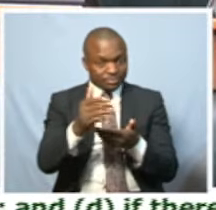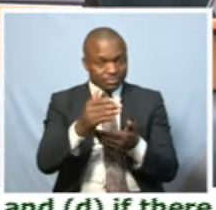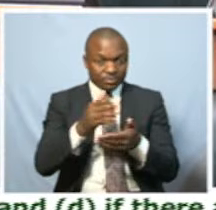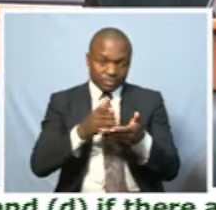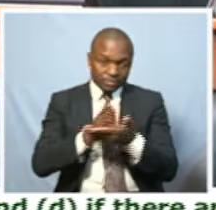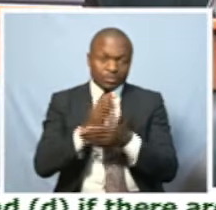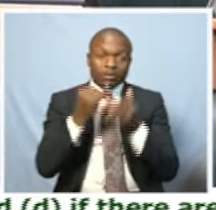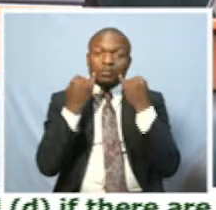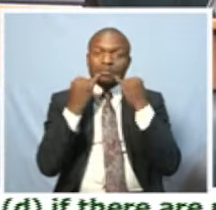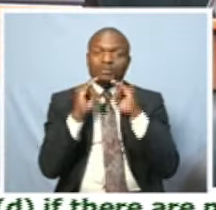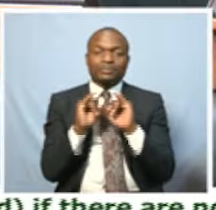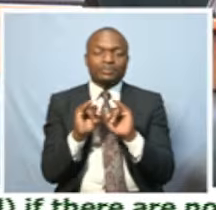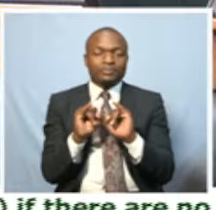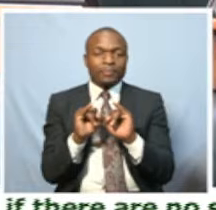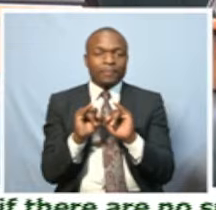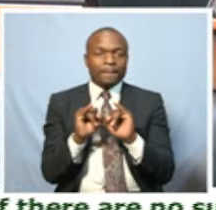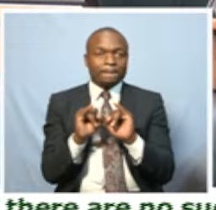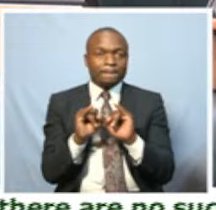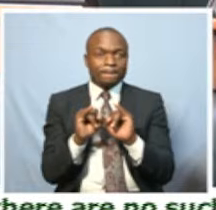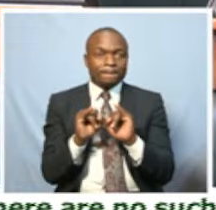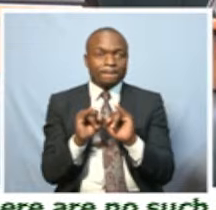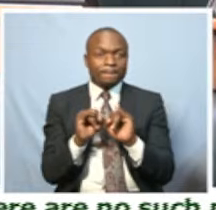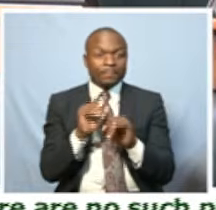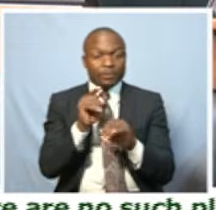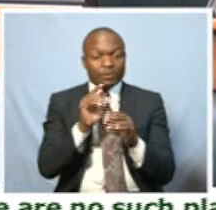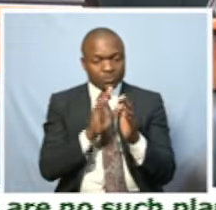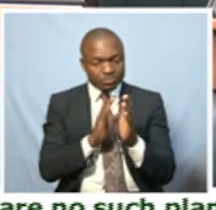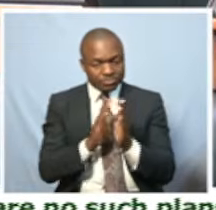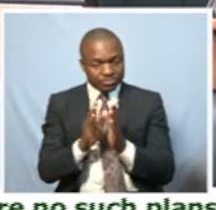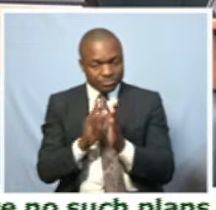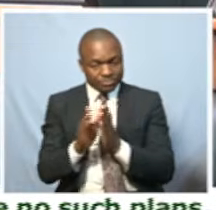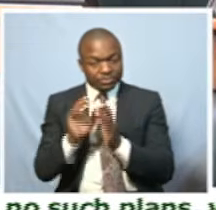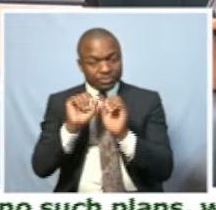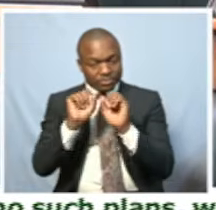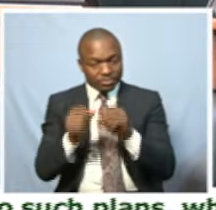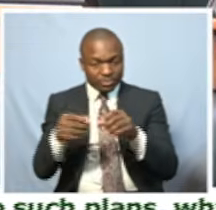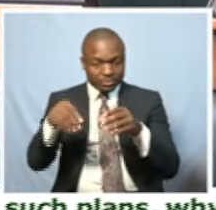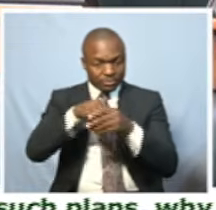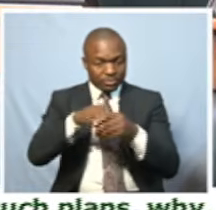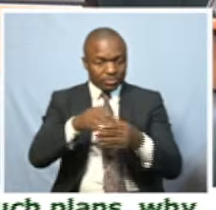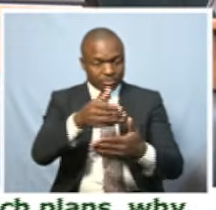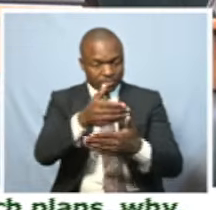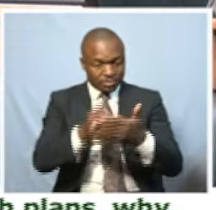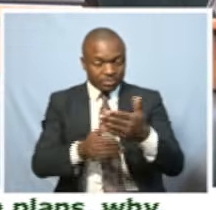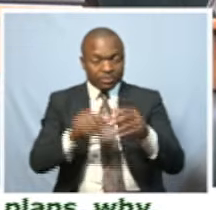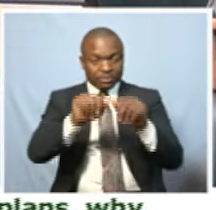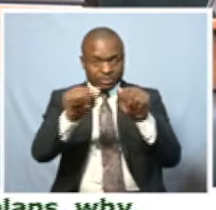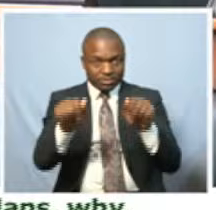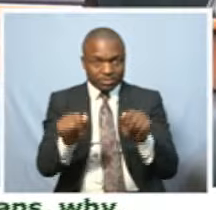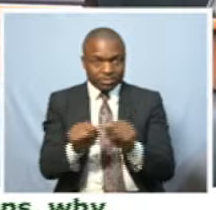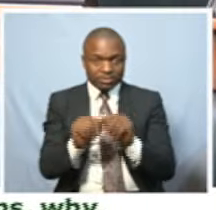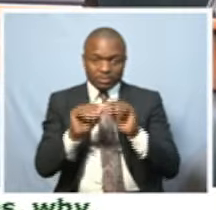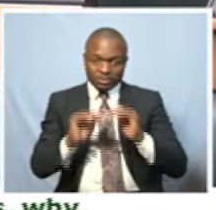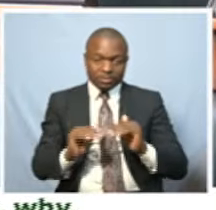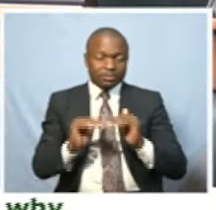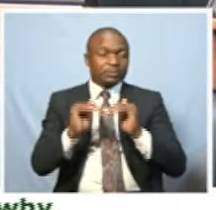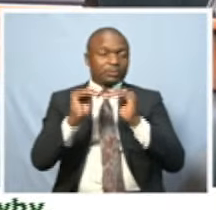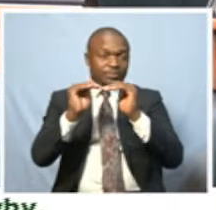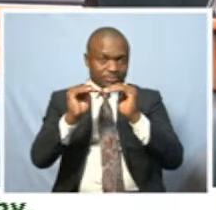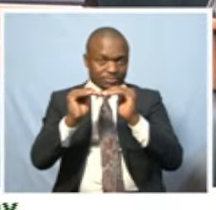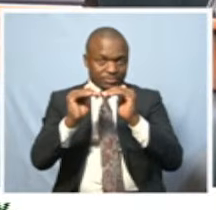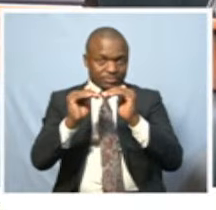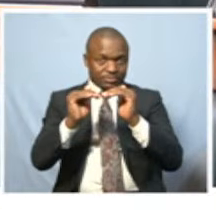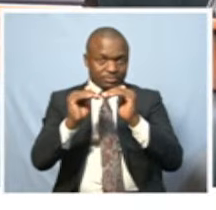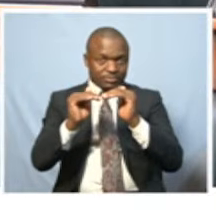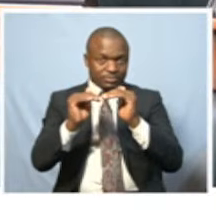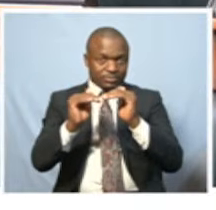the correct information so that as you plan, you consider these sites for upgrading and,